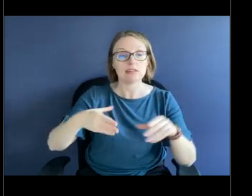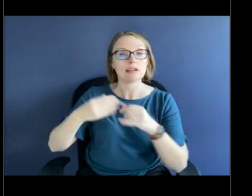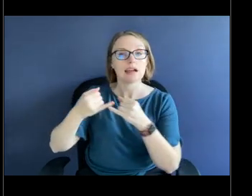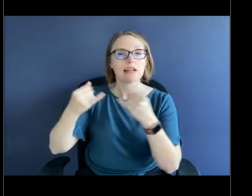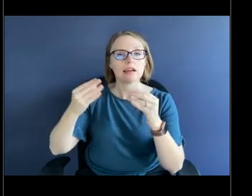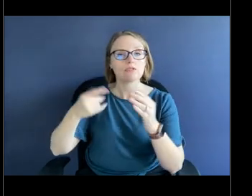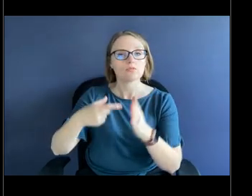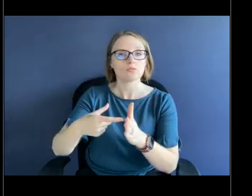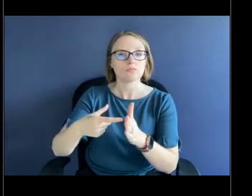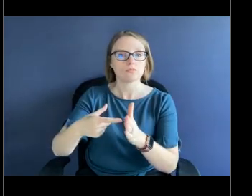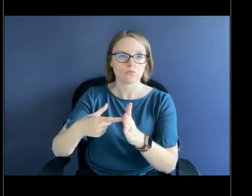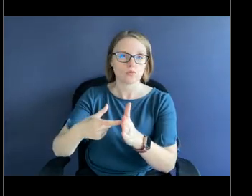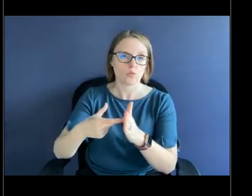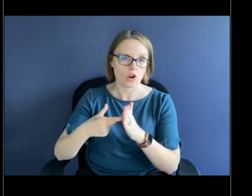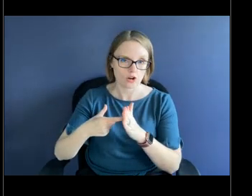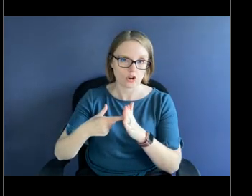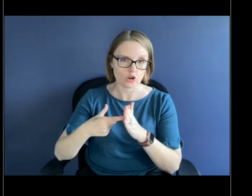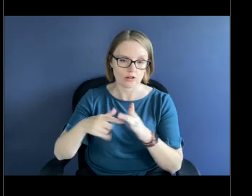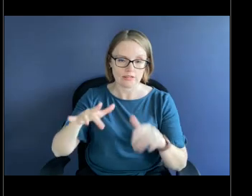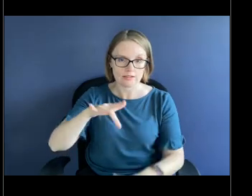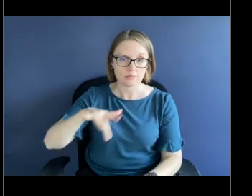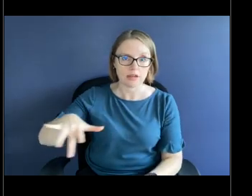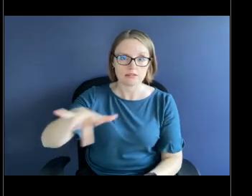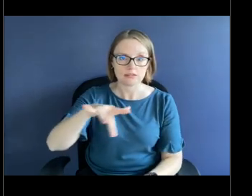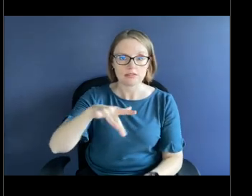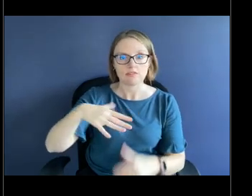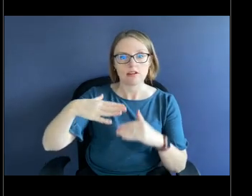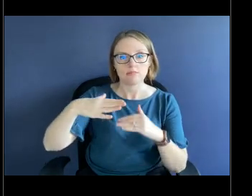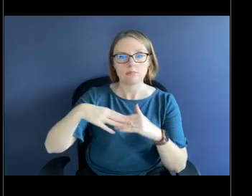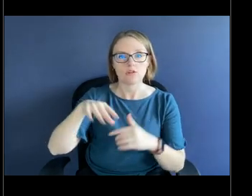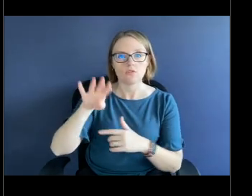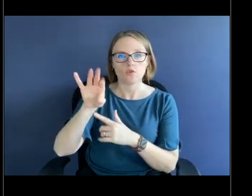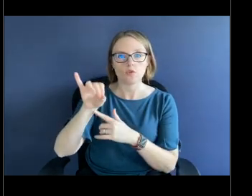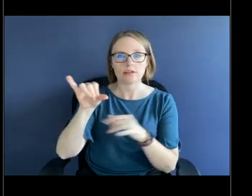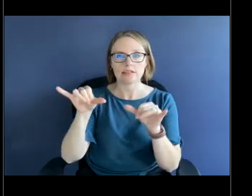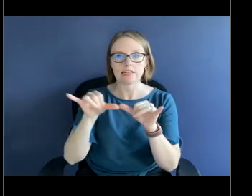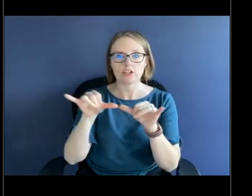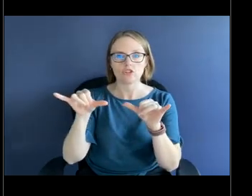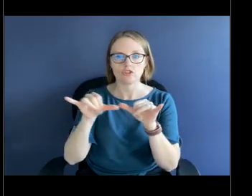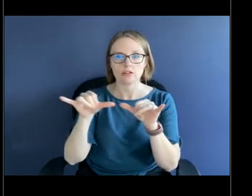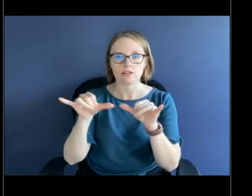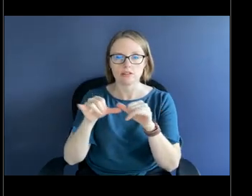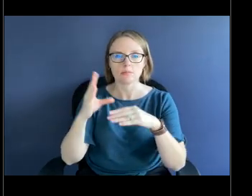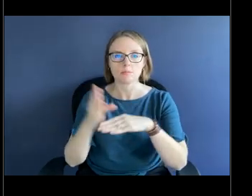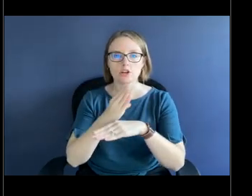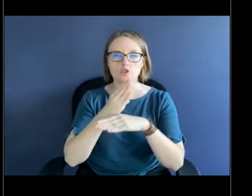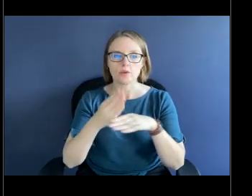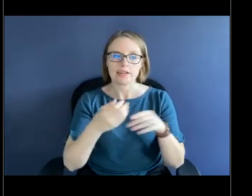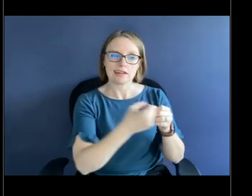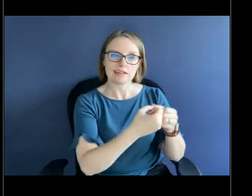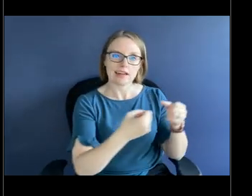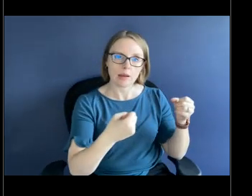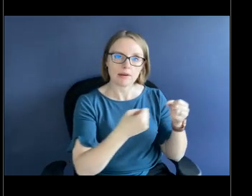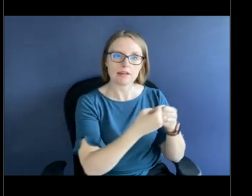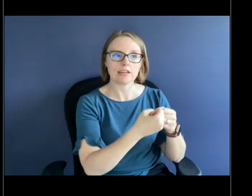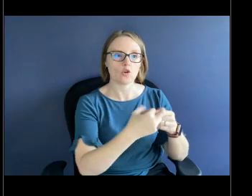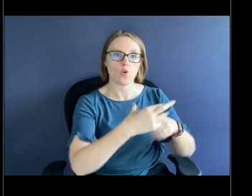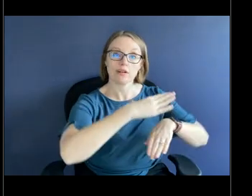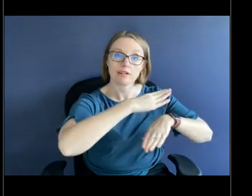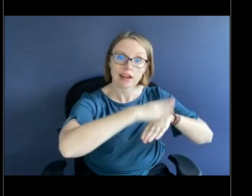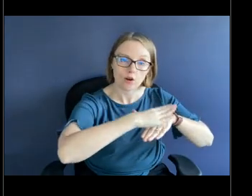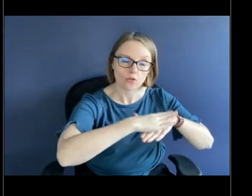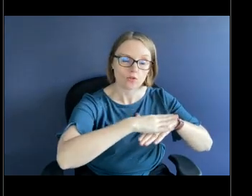of at least 40 inches between all opposing base cabinets,